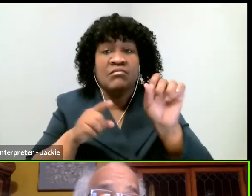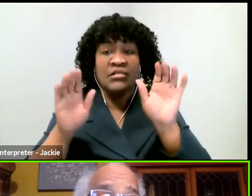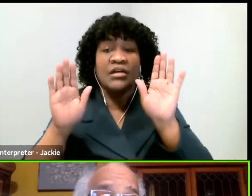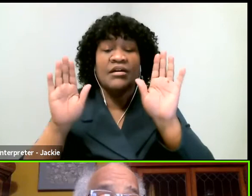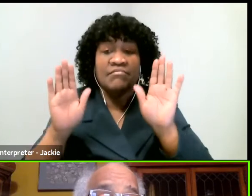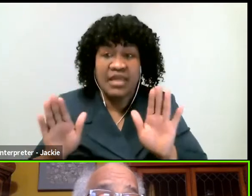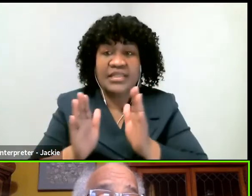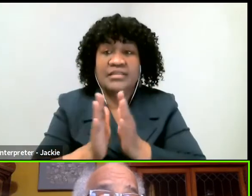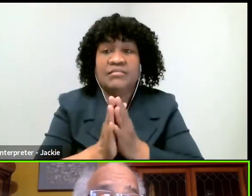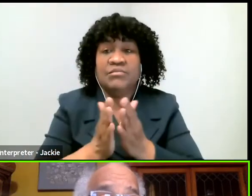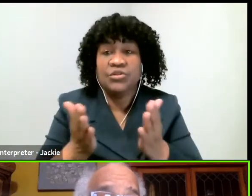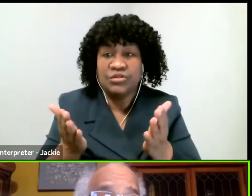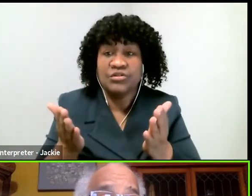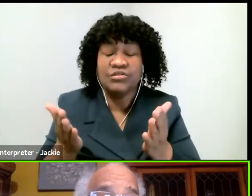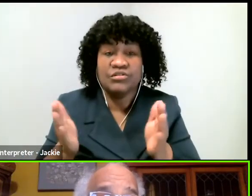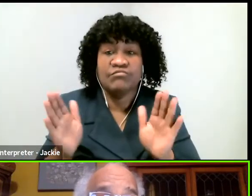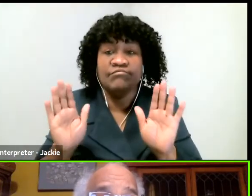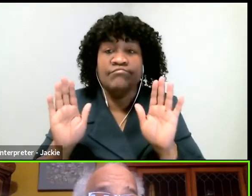books.